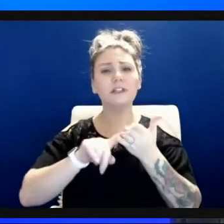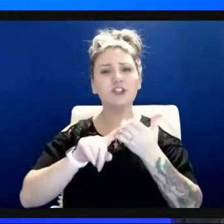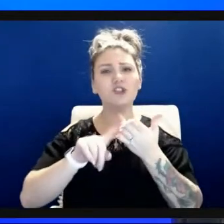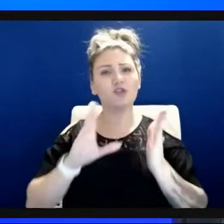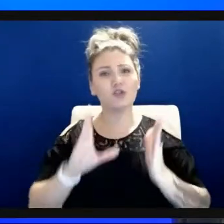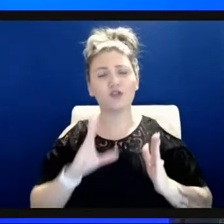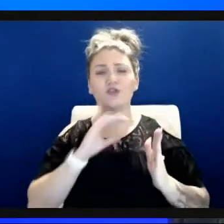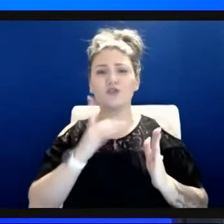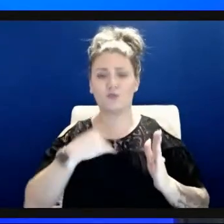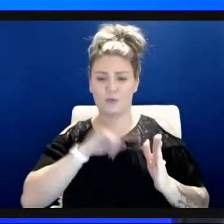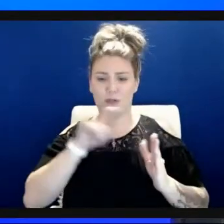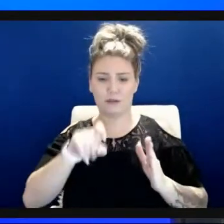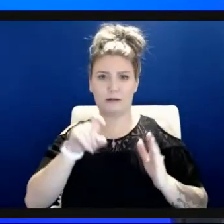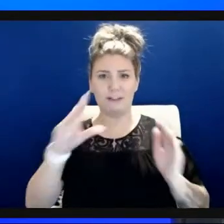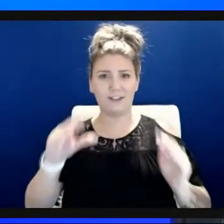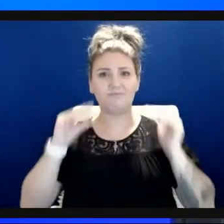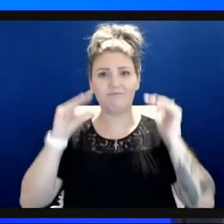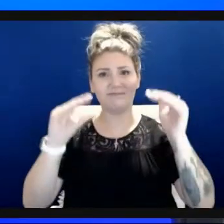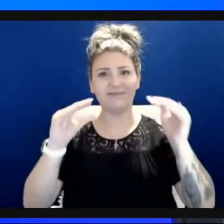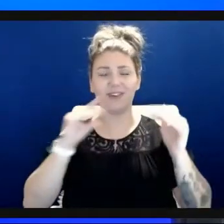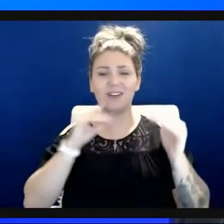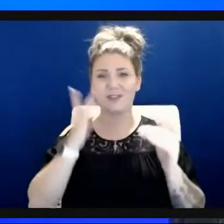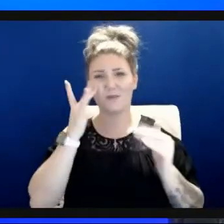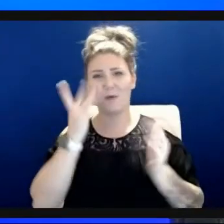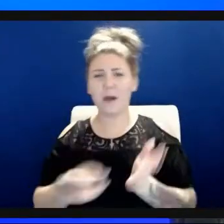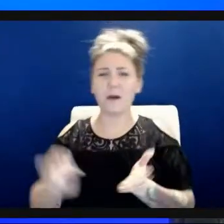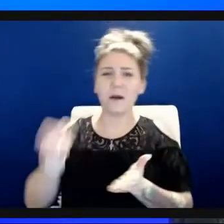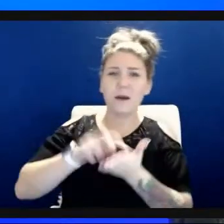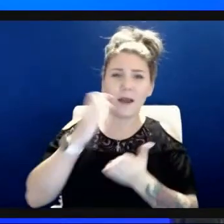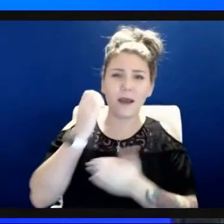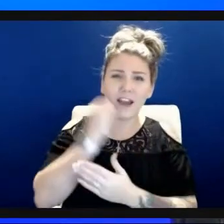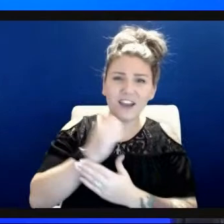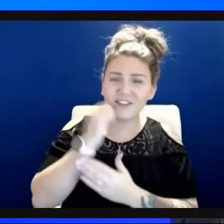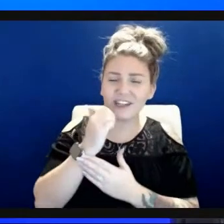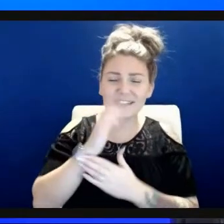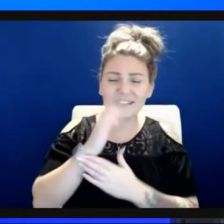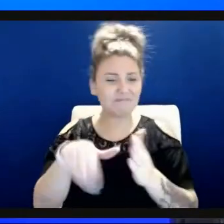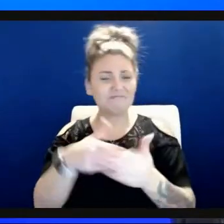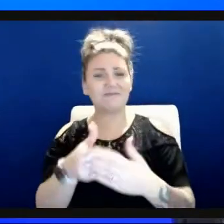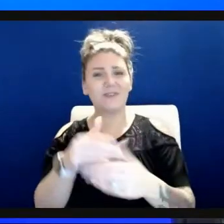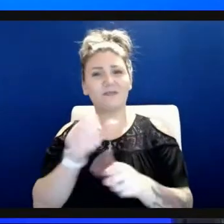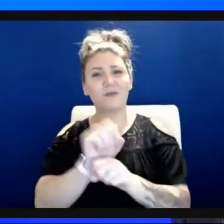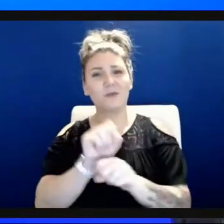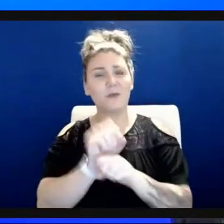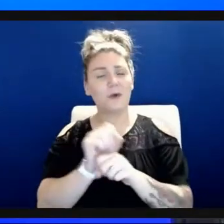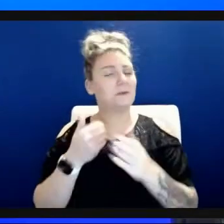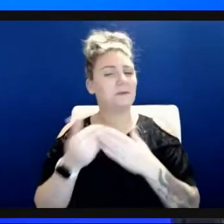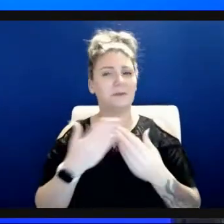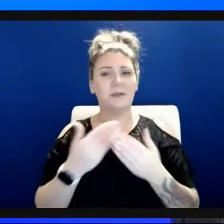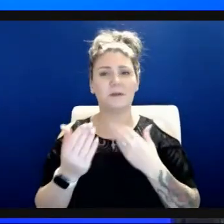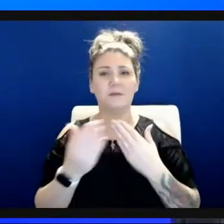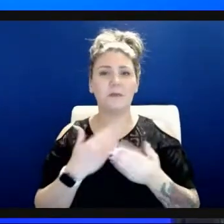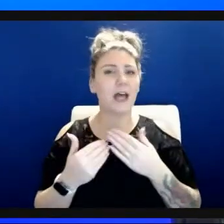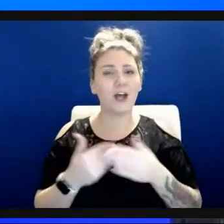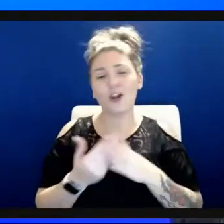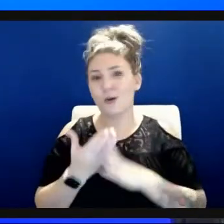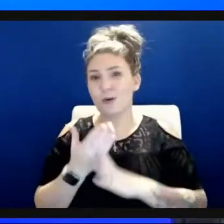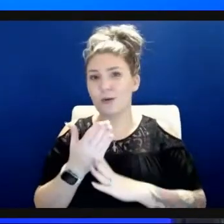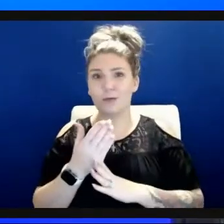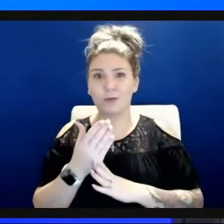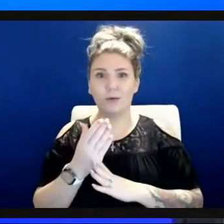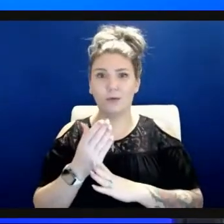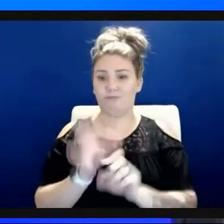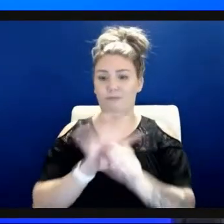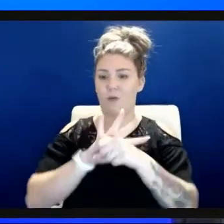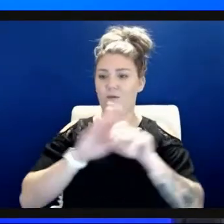that. That's what makes me get up every day, get to work no matter what. And despite being through this pandemic for the last 2 years,